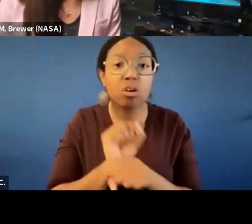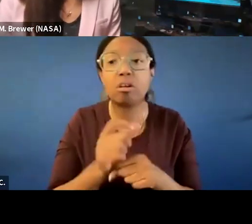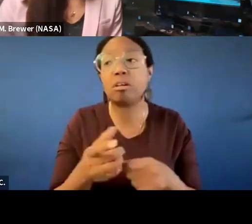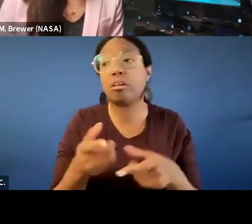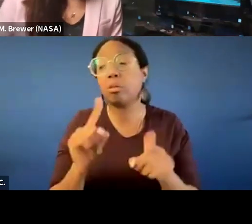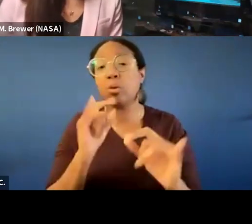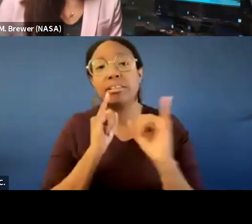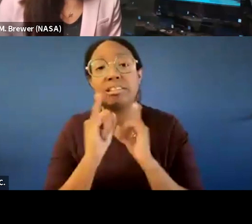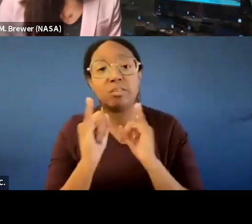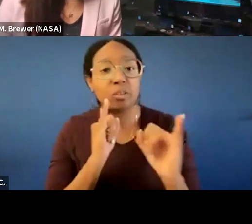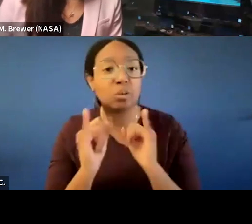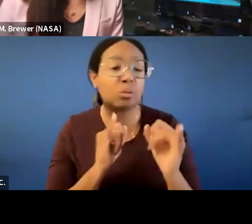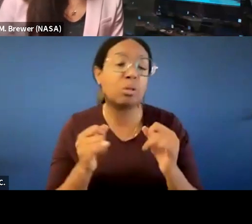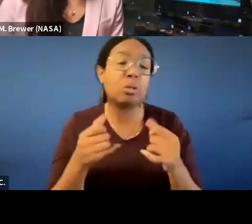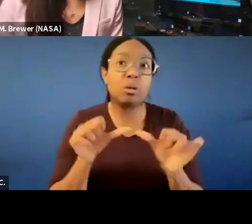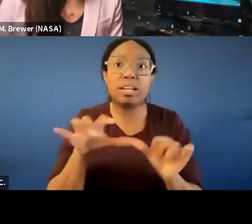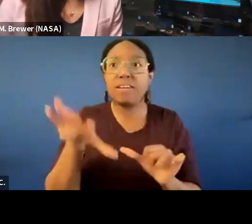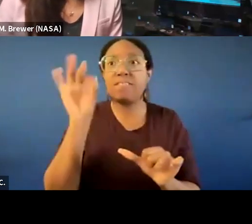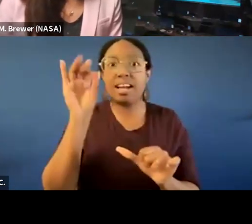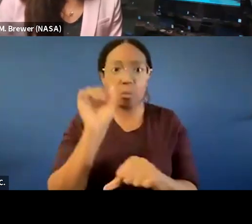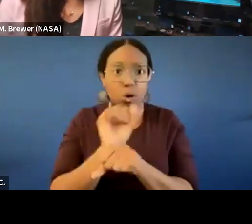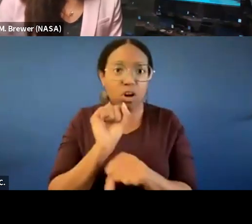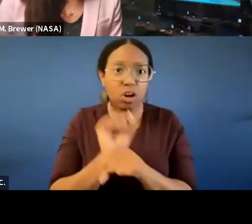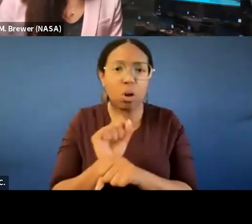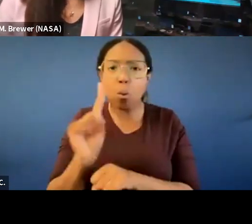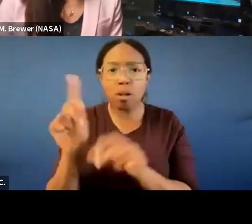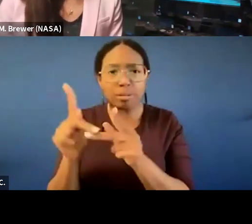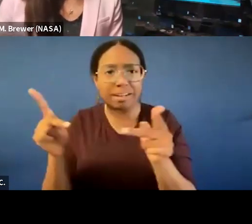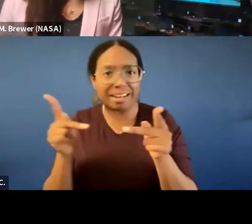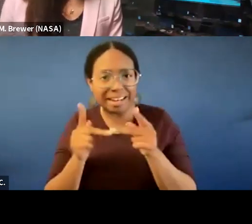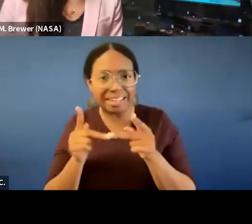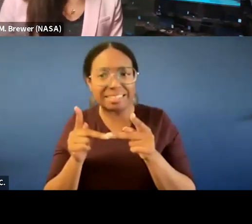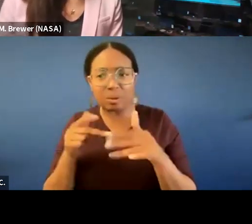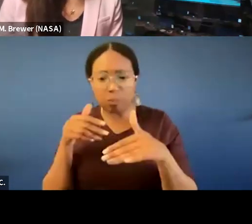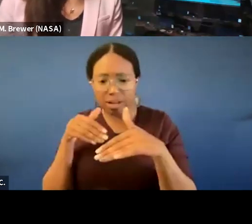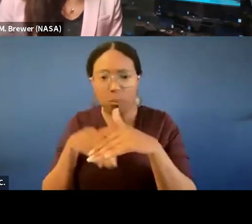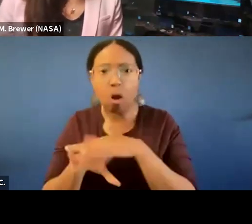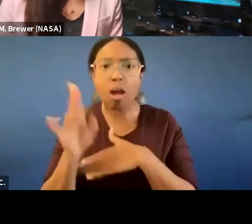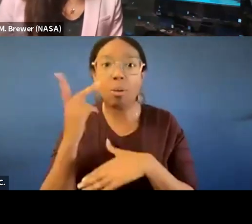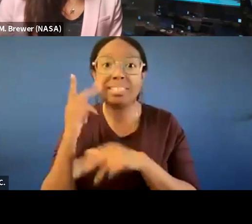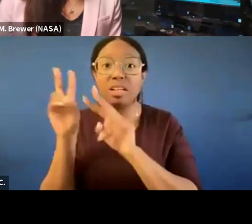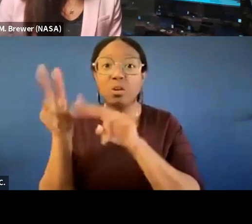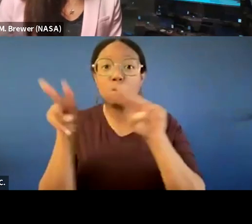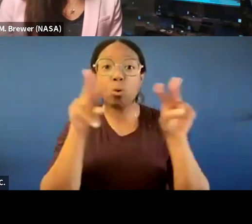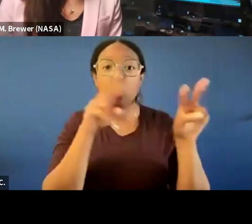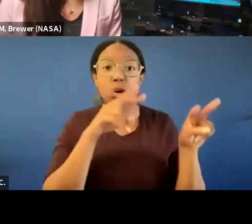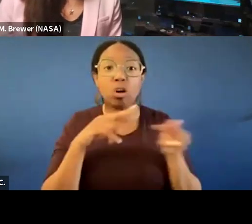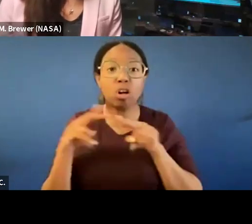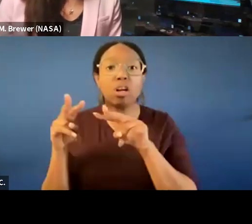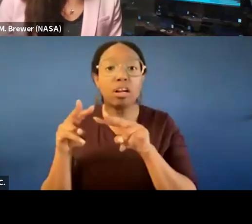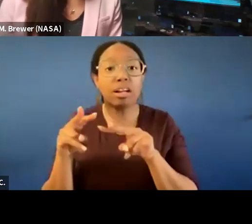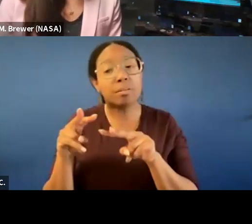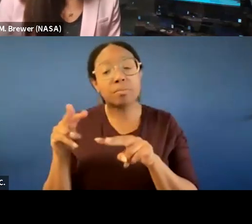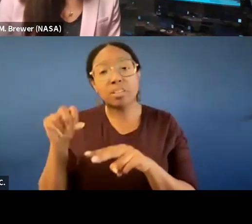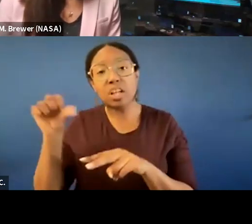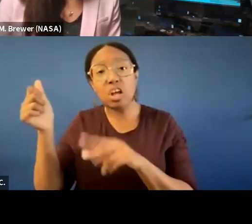and trying to find the job that I wanted, in one of the places that I interviewed, as I was walking on a tour, I had someone walk up to me